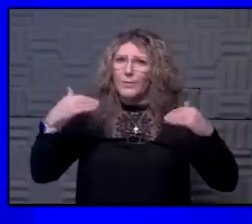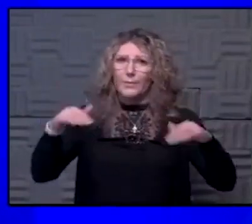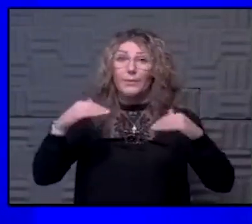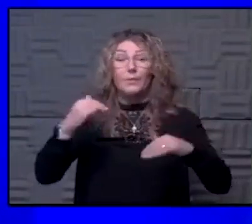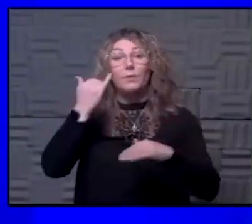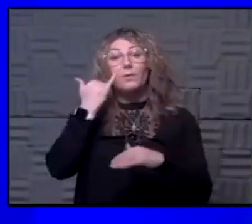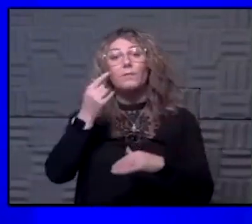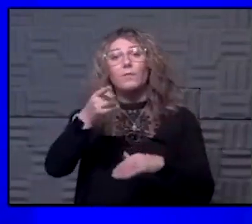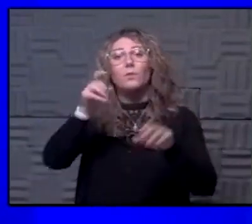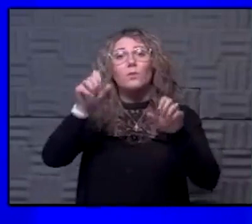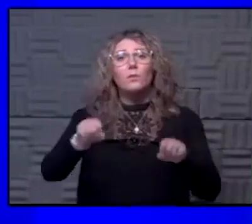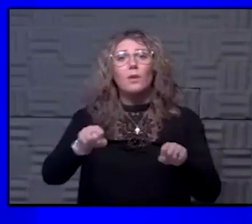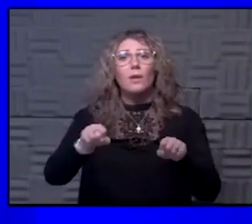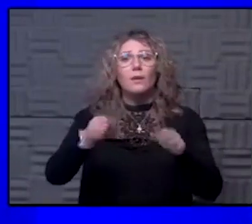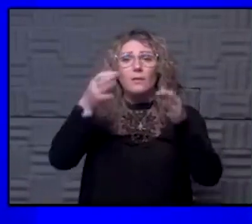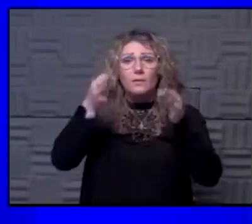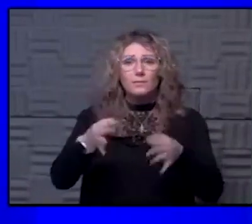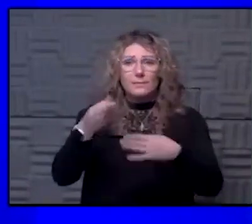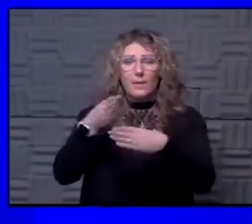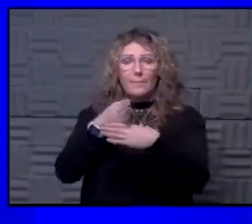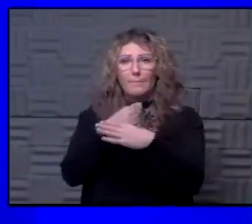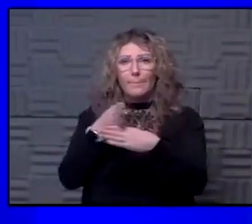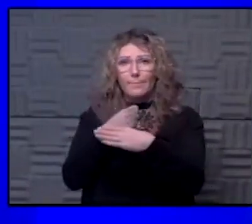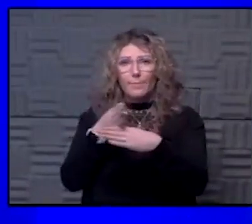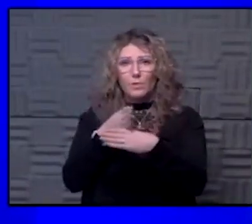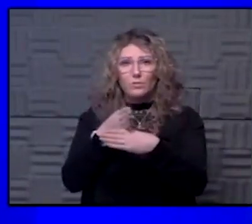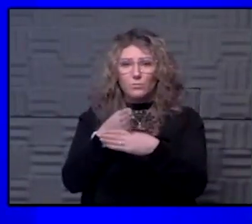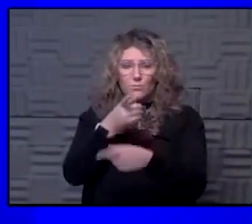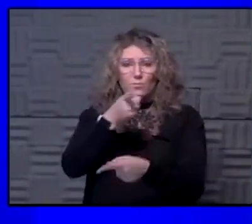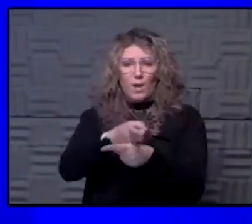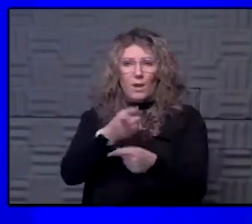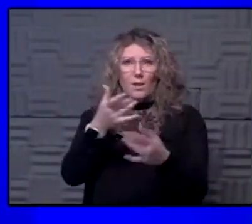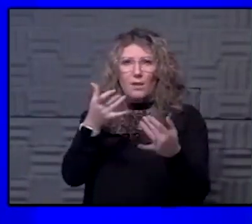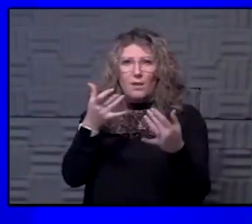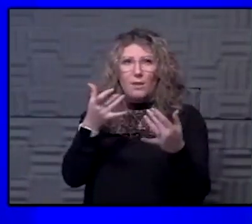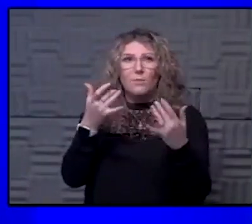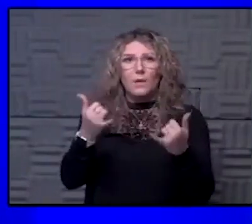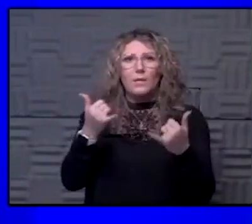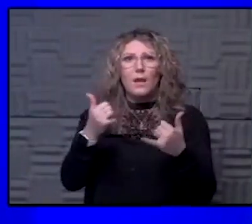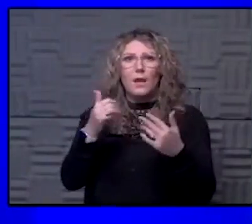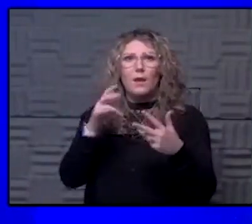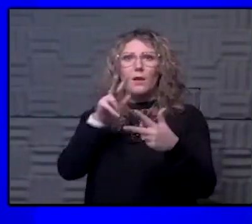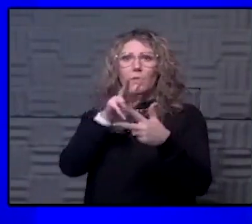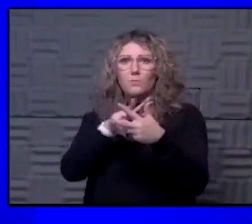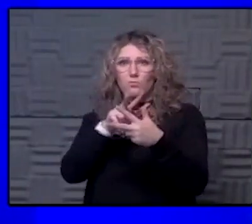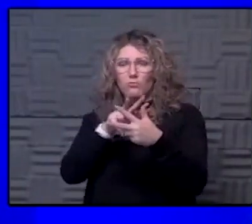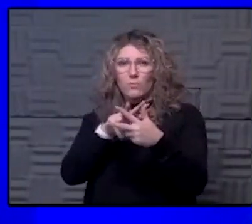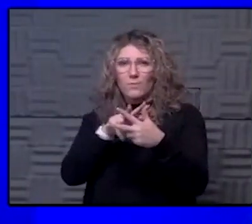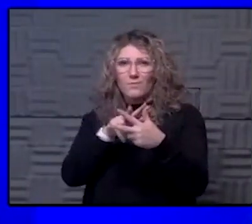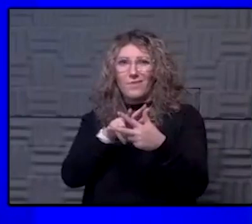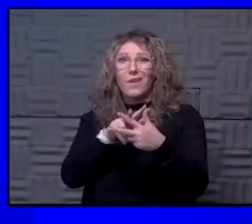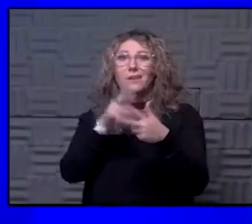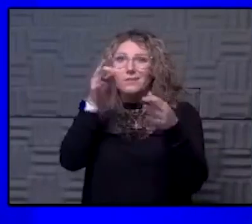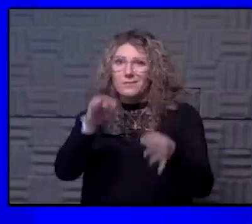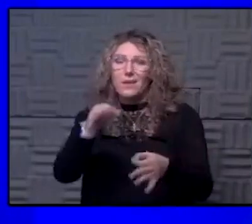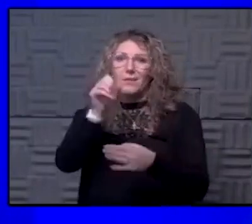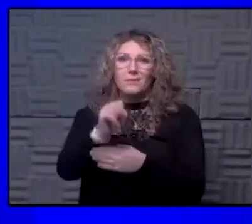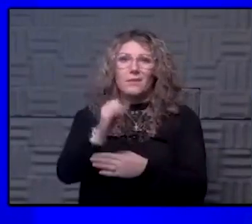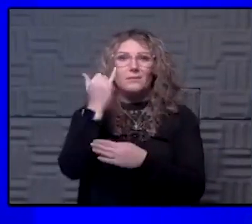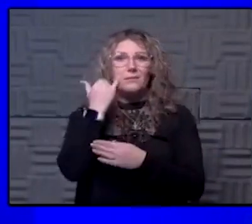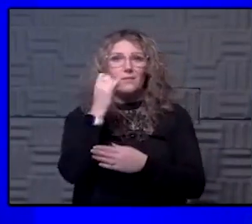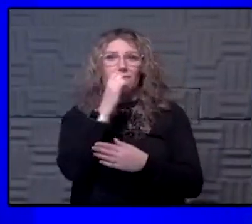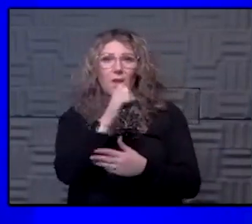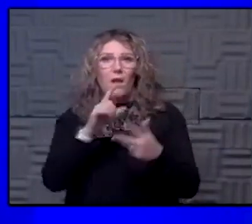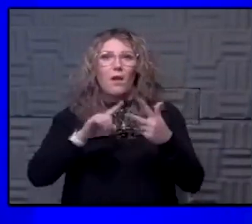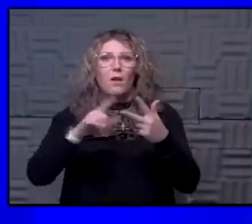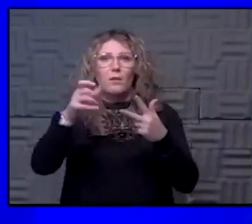you can choose between right now Moderna and Pfizer, certainly do that if it's available. If not, then